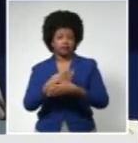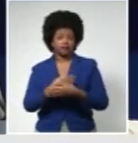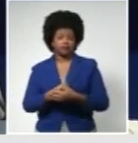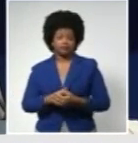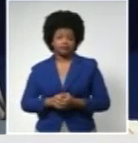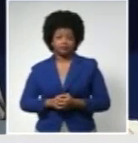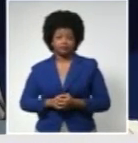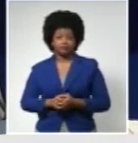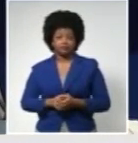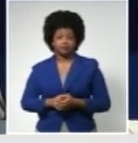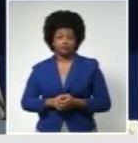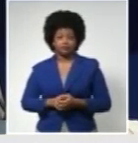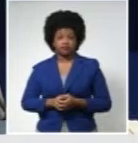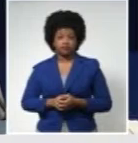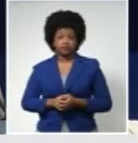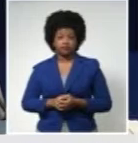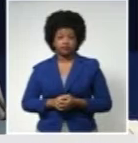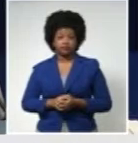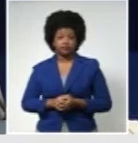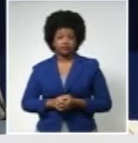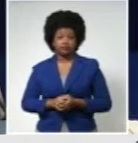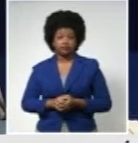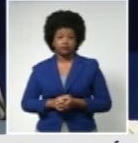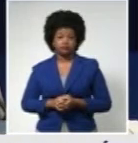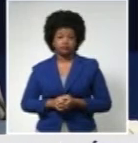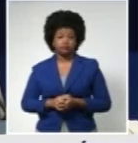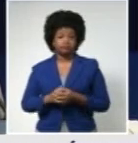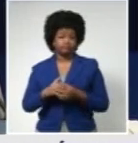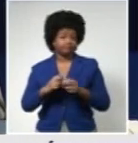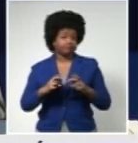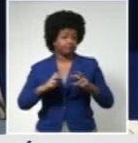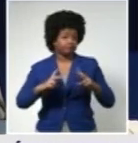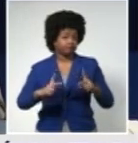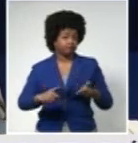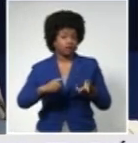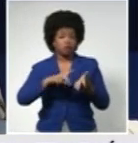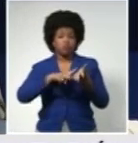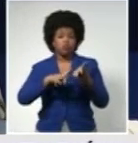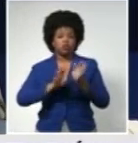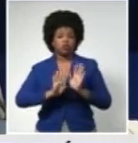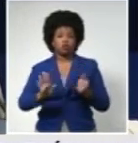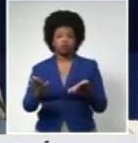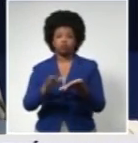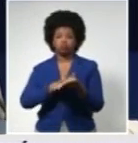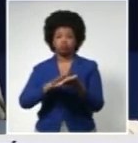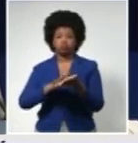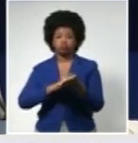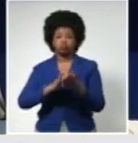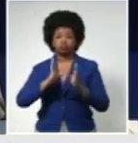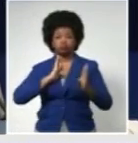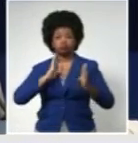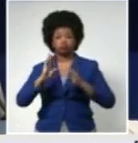received ample coverage, and the process of transition from